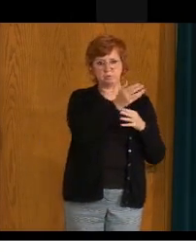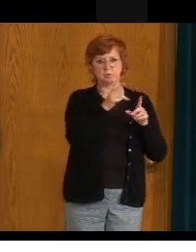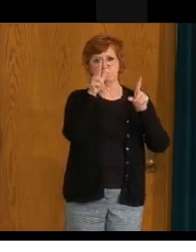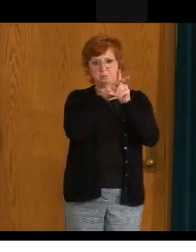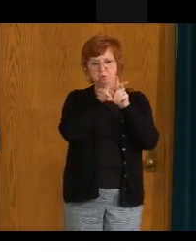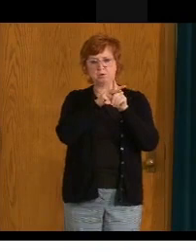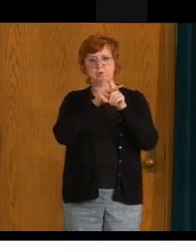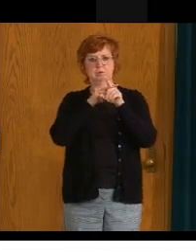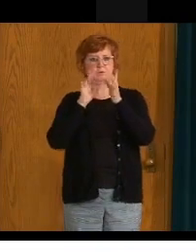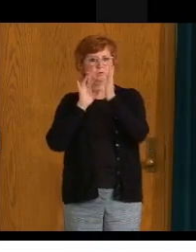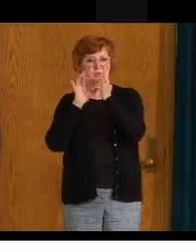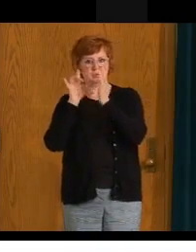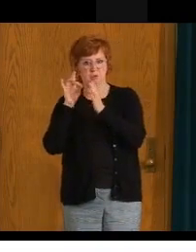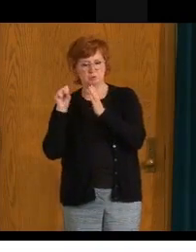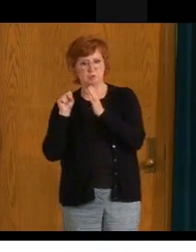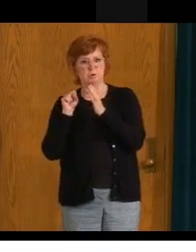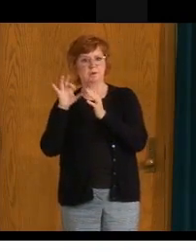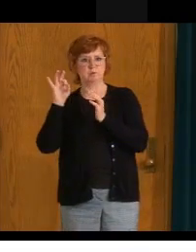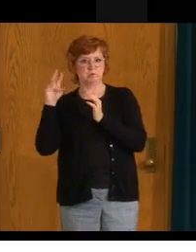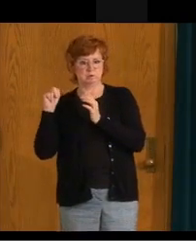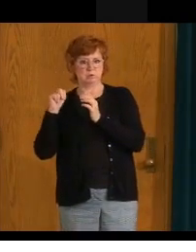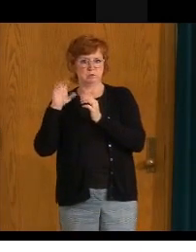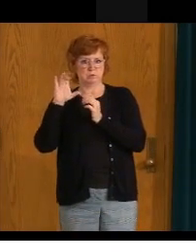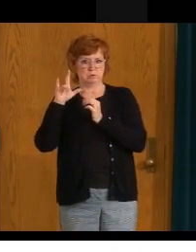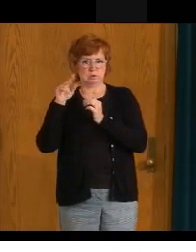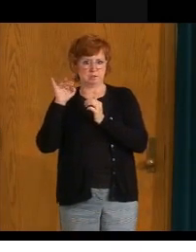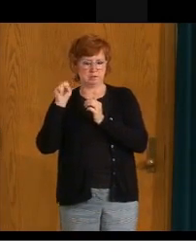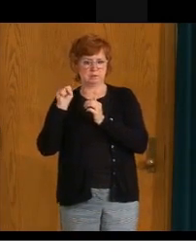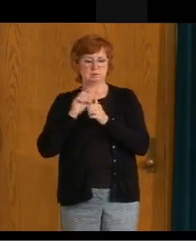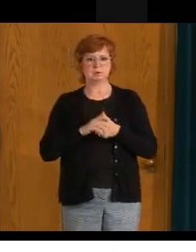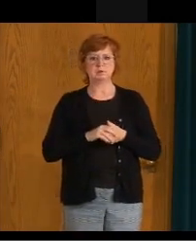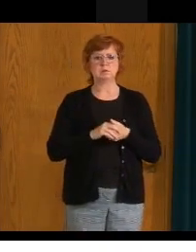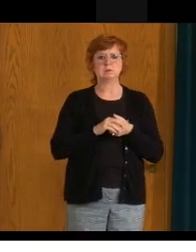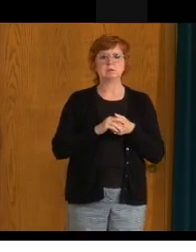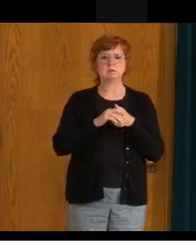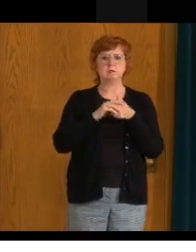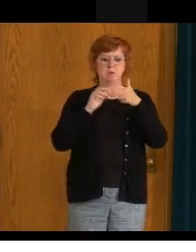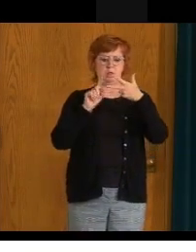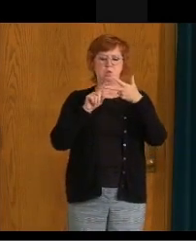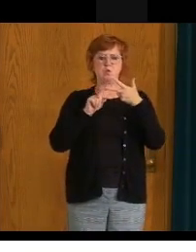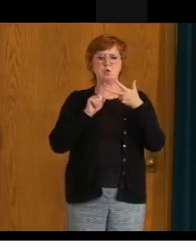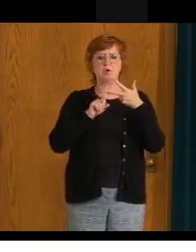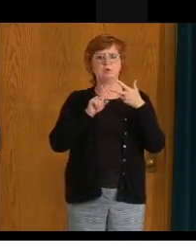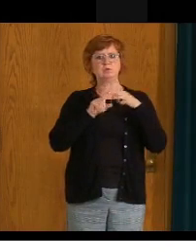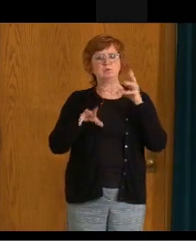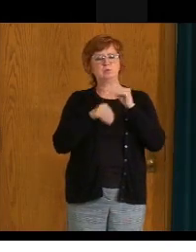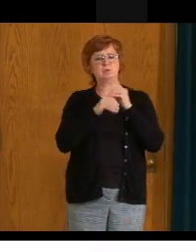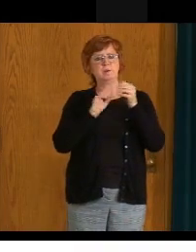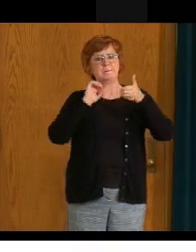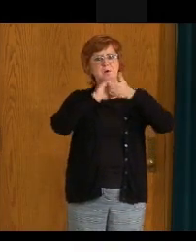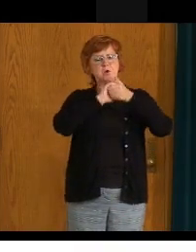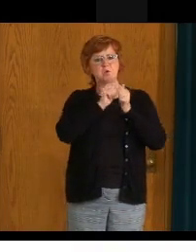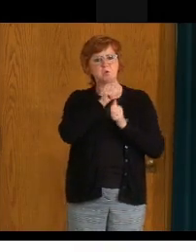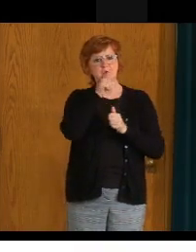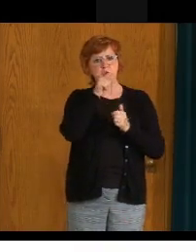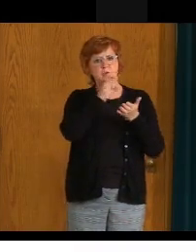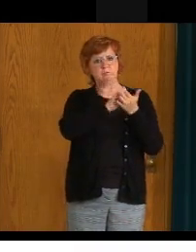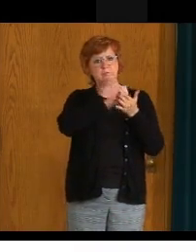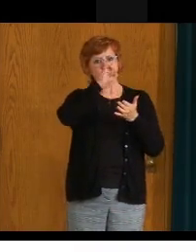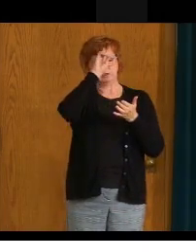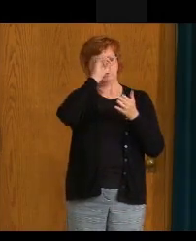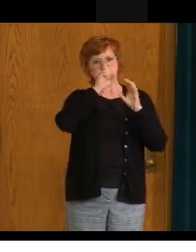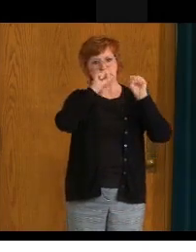First Nations clinics. And then partnering most recently with the education sector to bring the vaccine in school, working with other